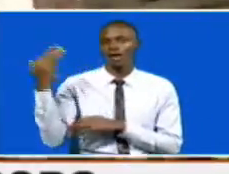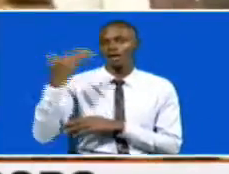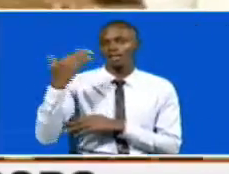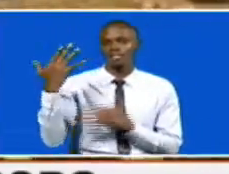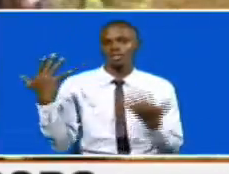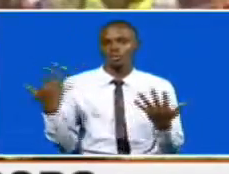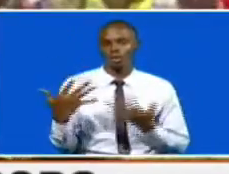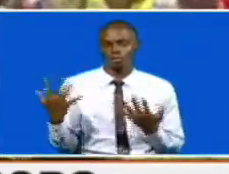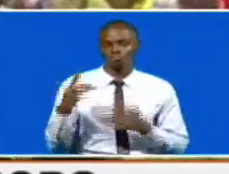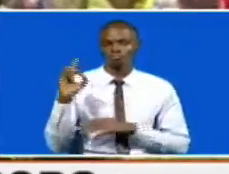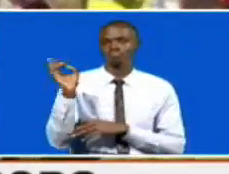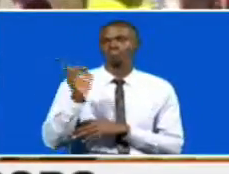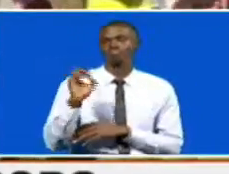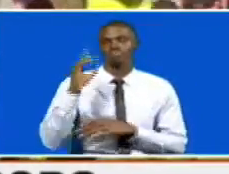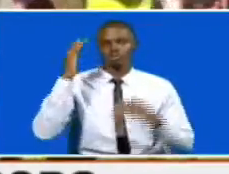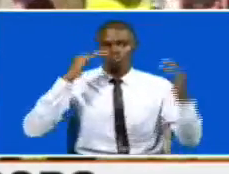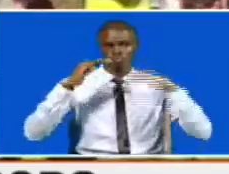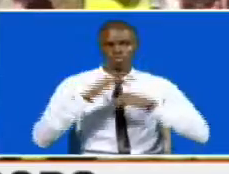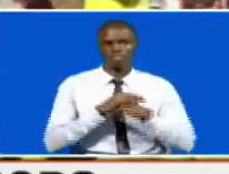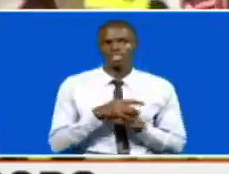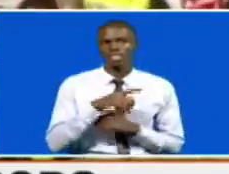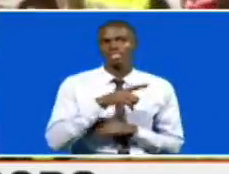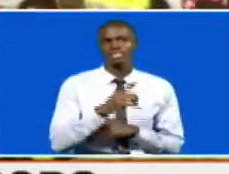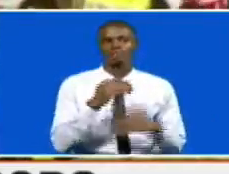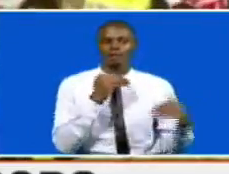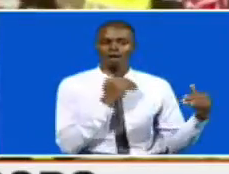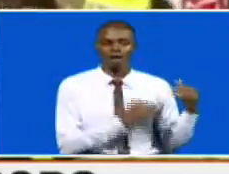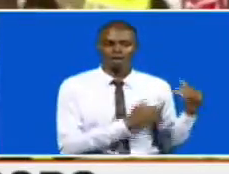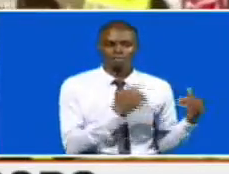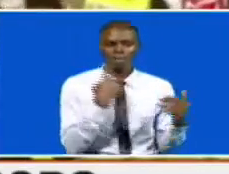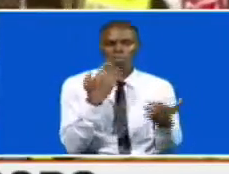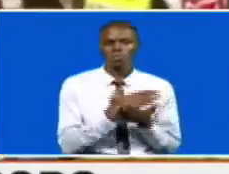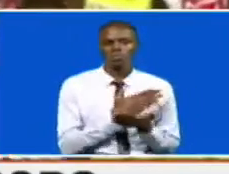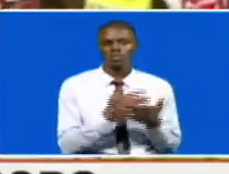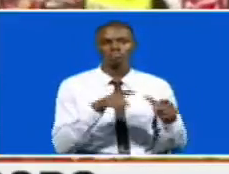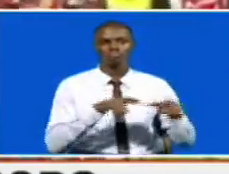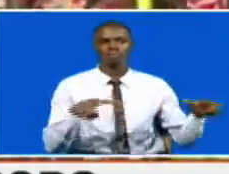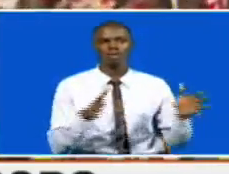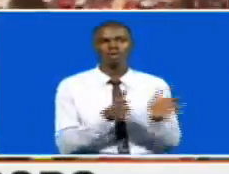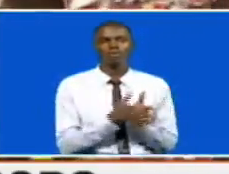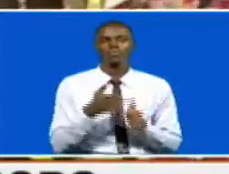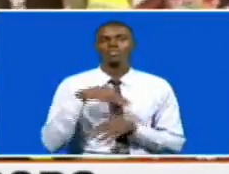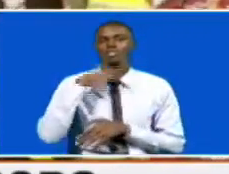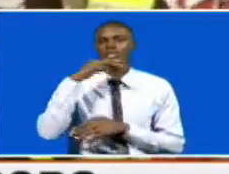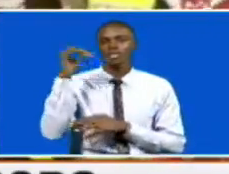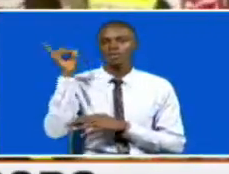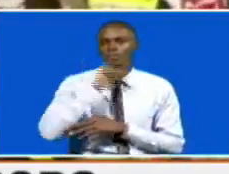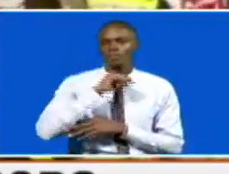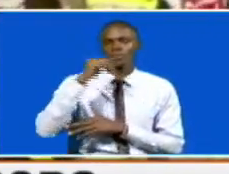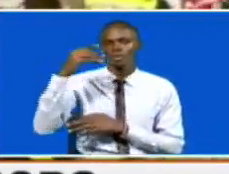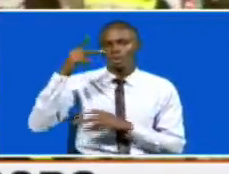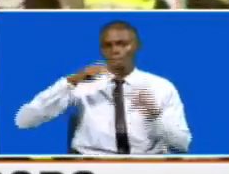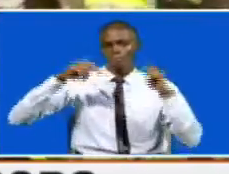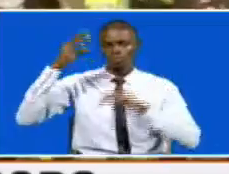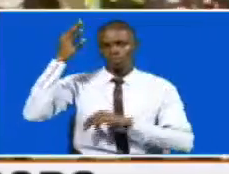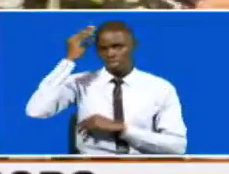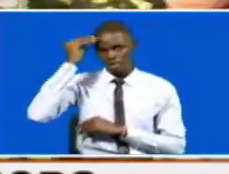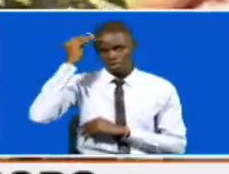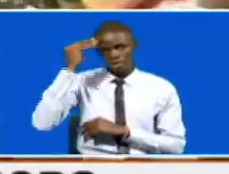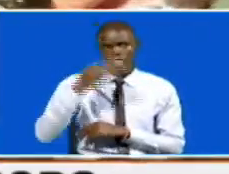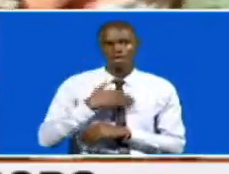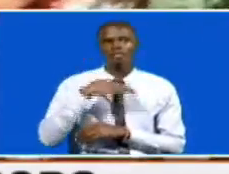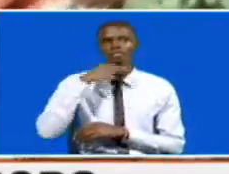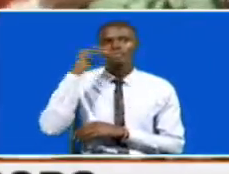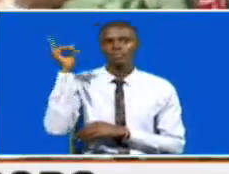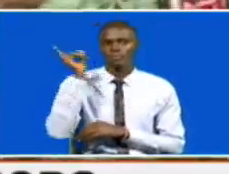the University of Nairobi. He is a neighbor who shares a garden with the late Professor George Magoha and his late